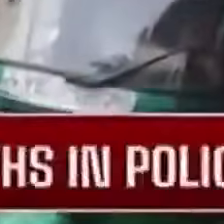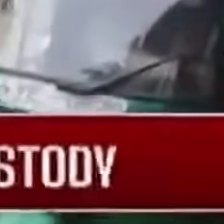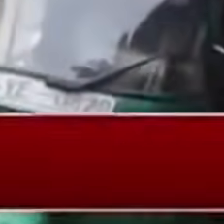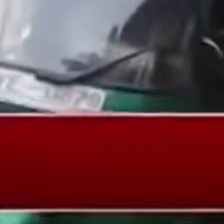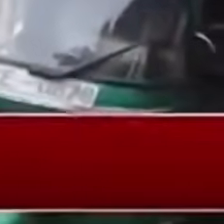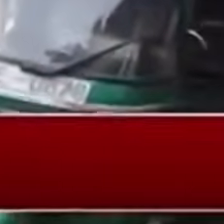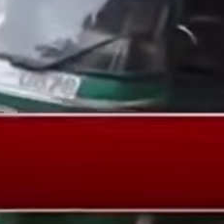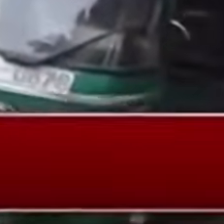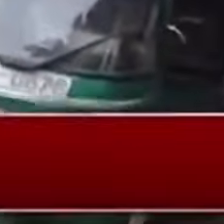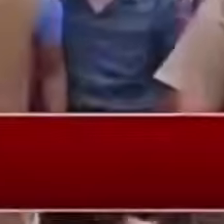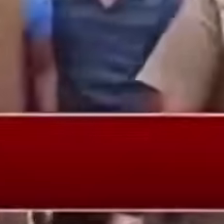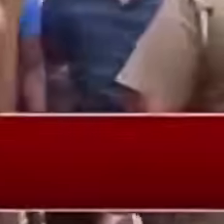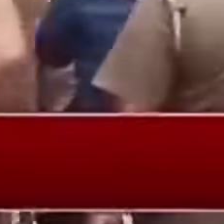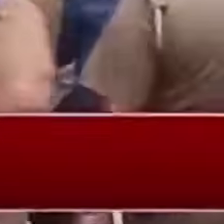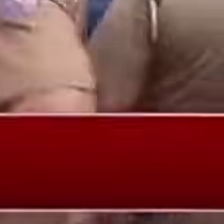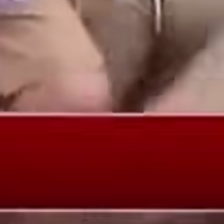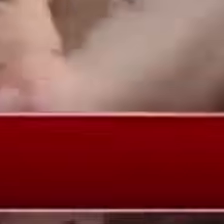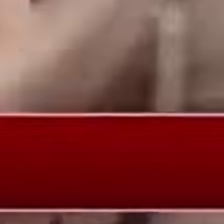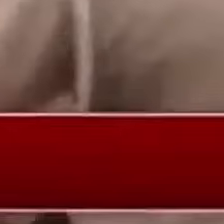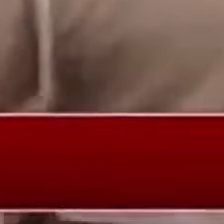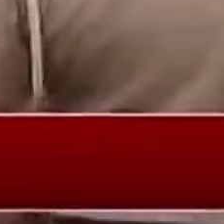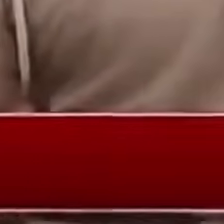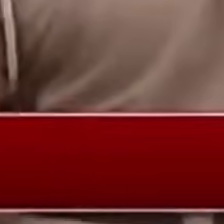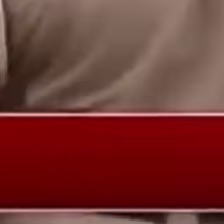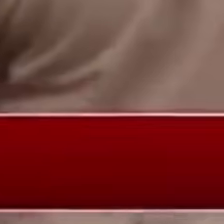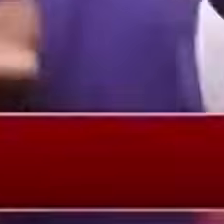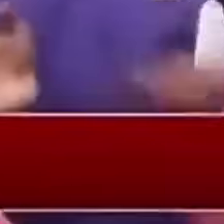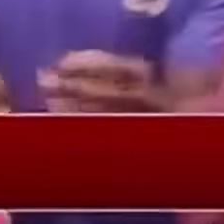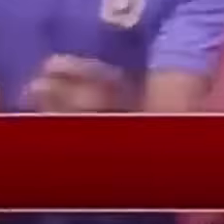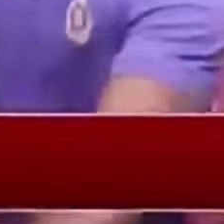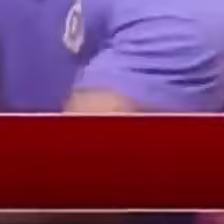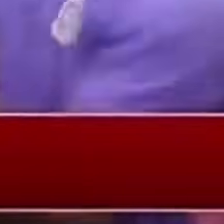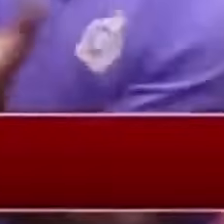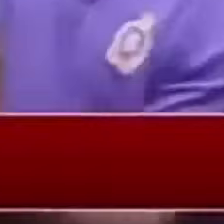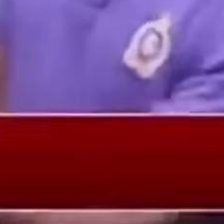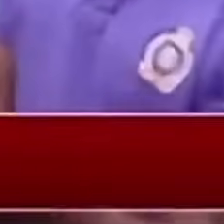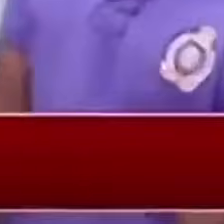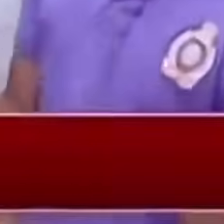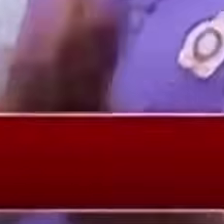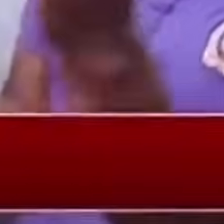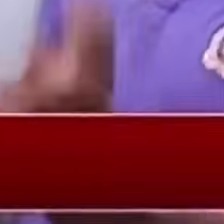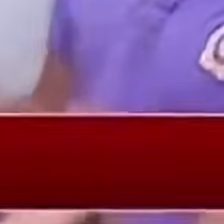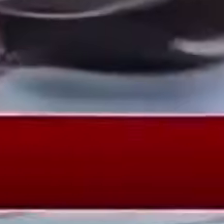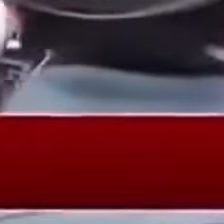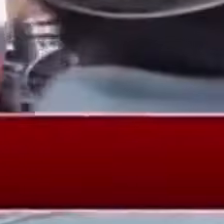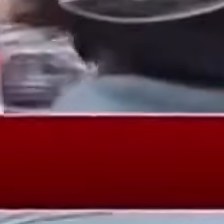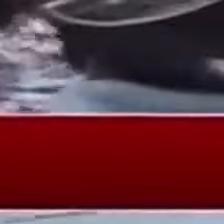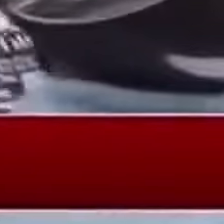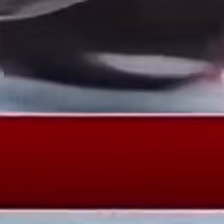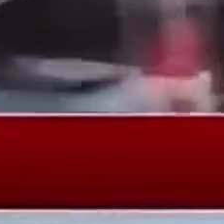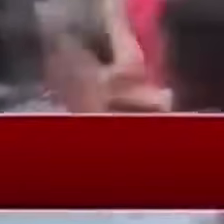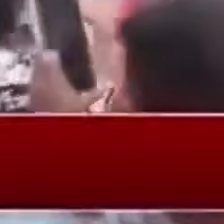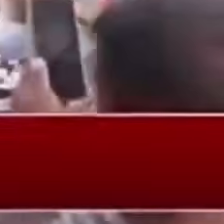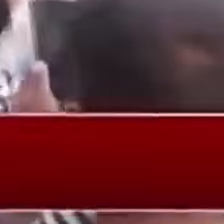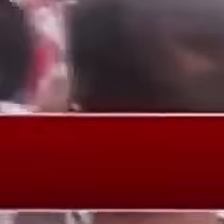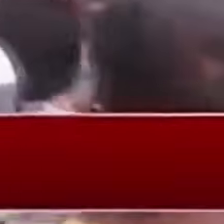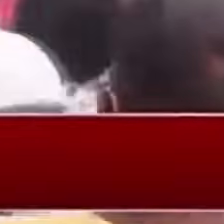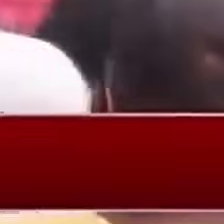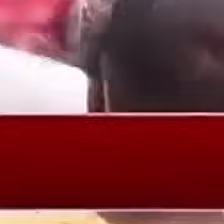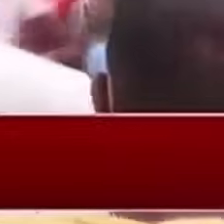Tense situation opposite the Padmastri police station after suspect dies in police custody.